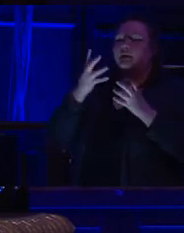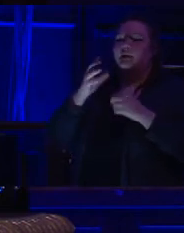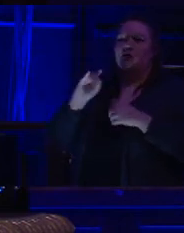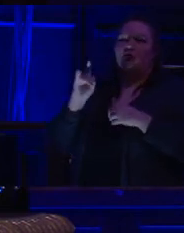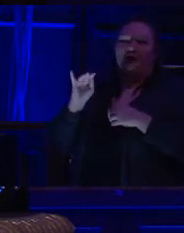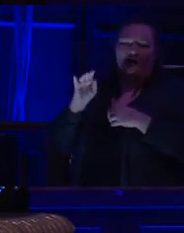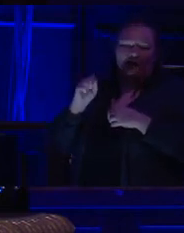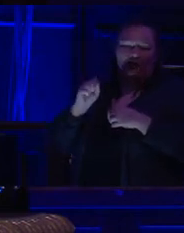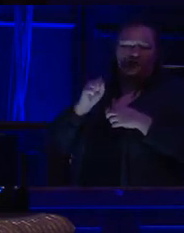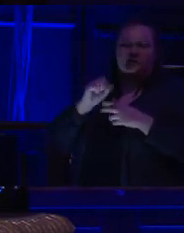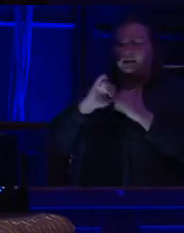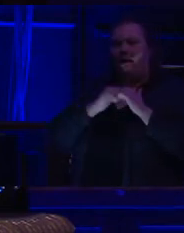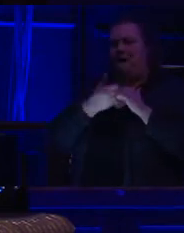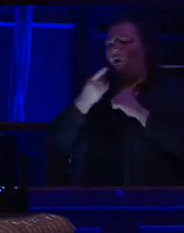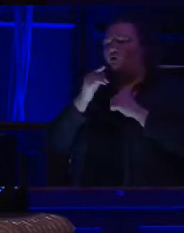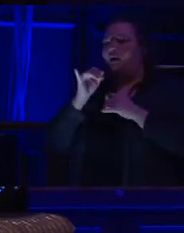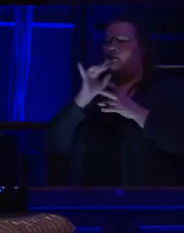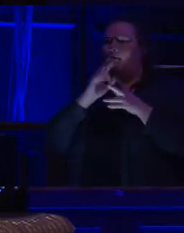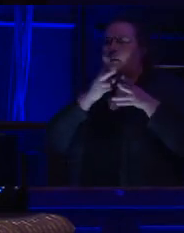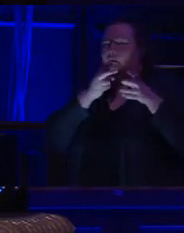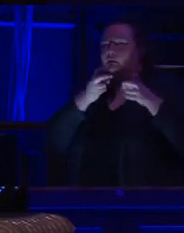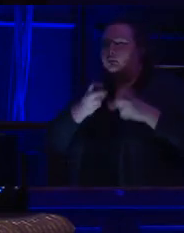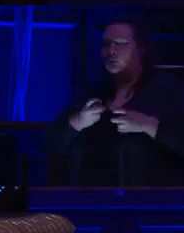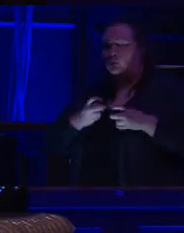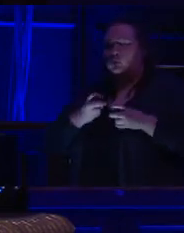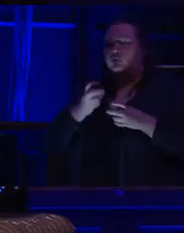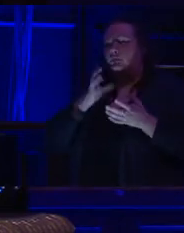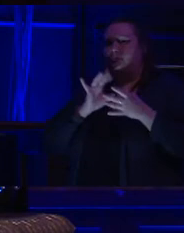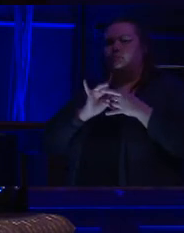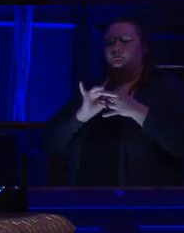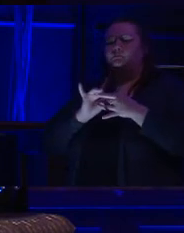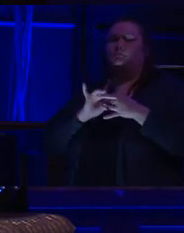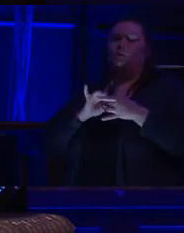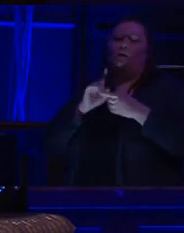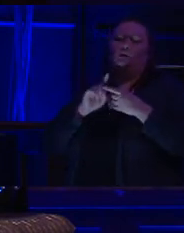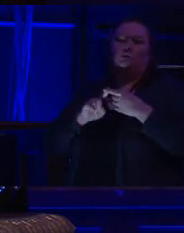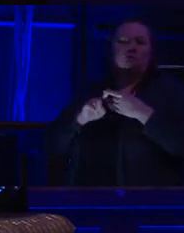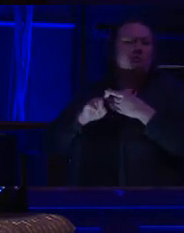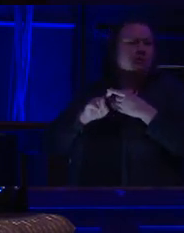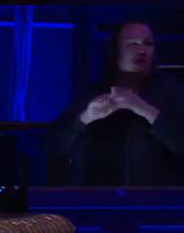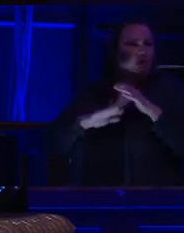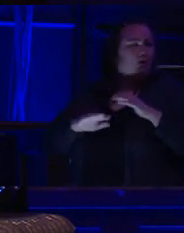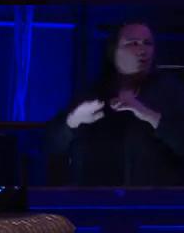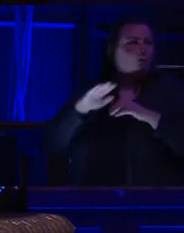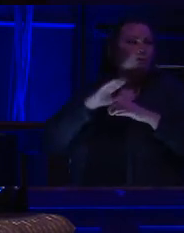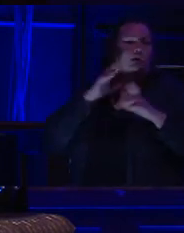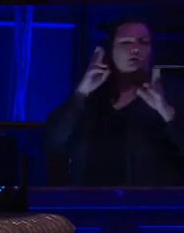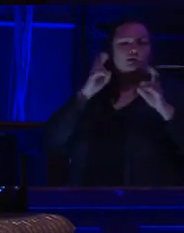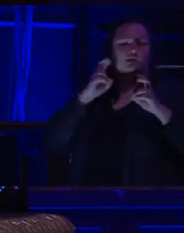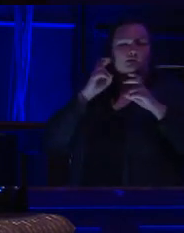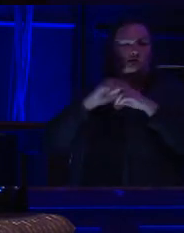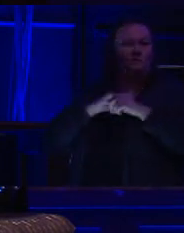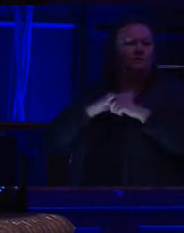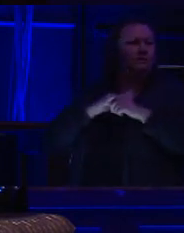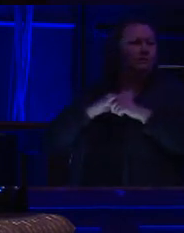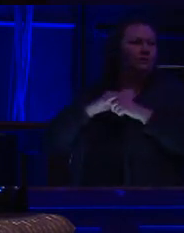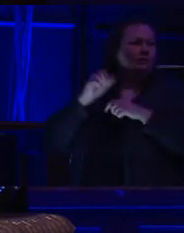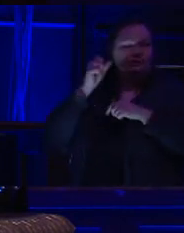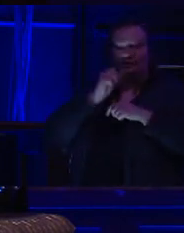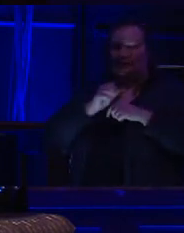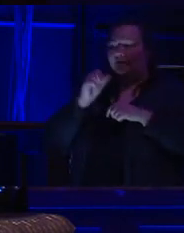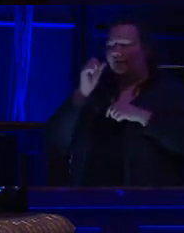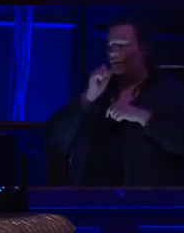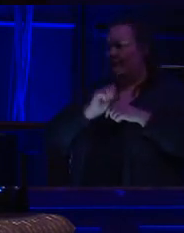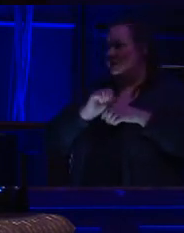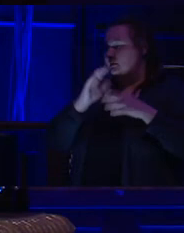how gravity pulls on water to make tides below. Listen, every day